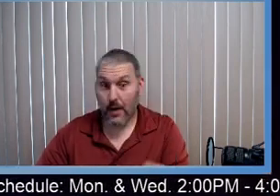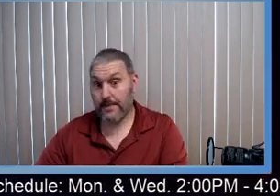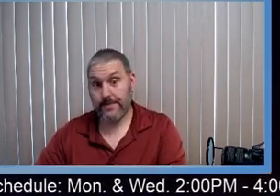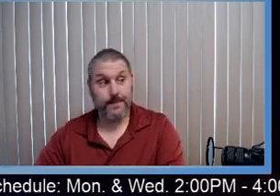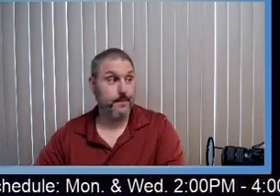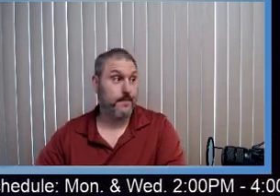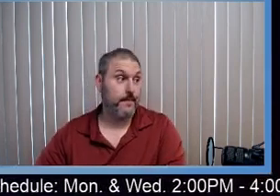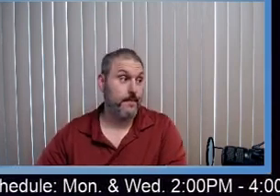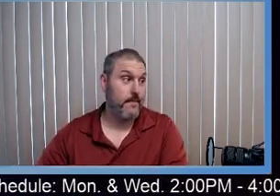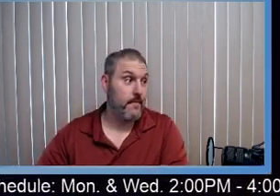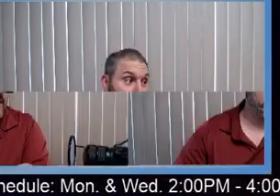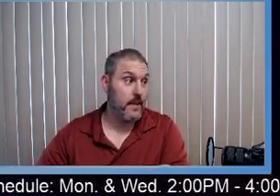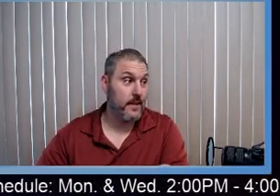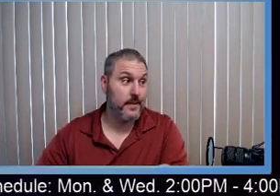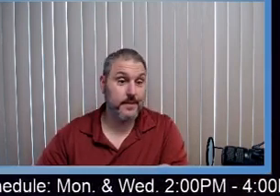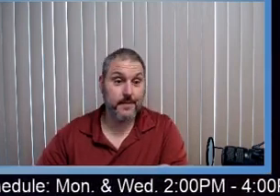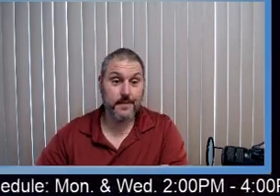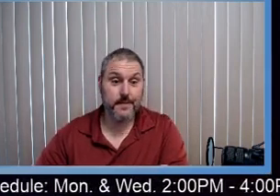Now,